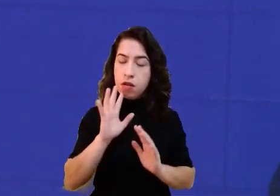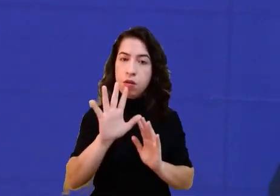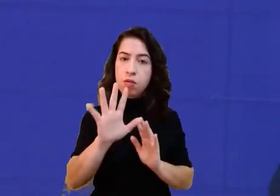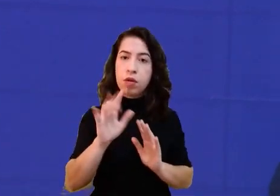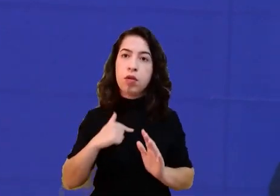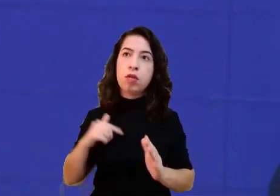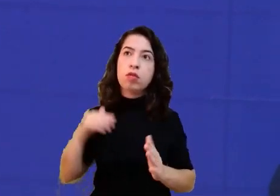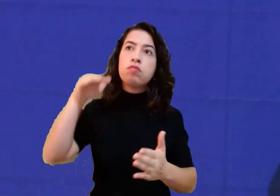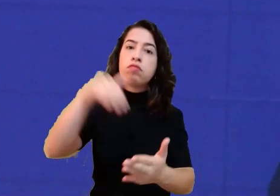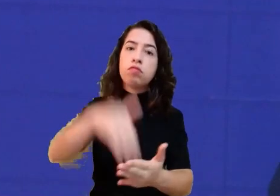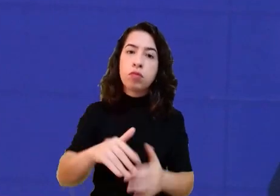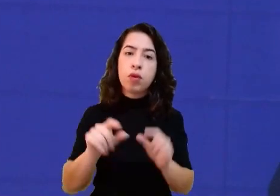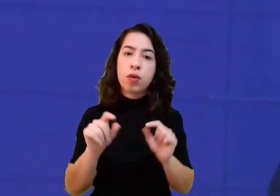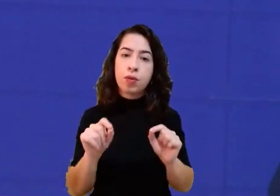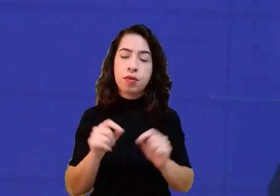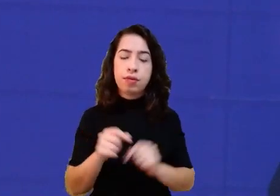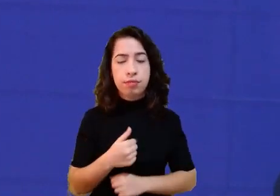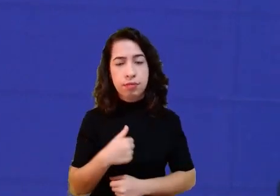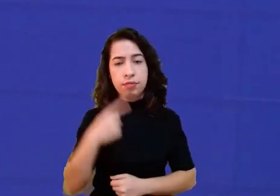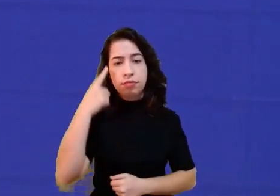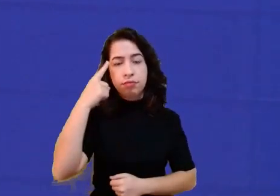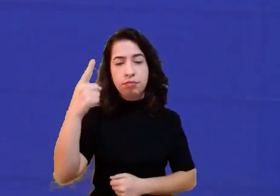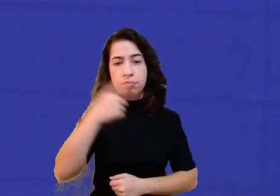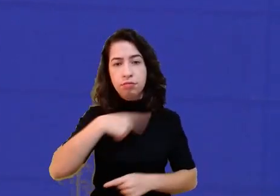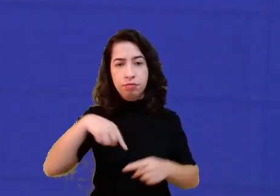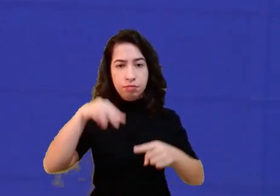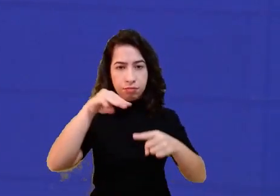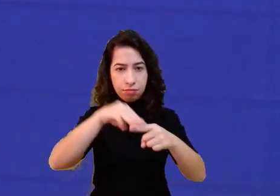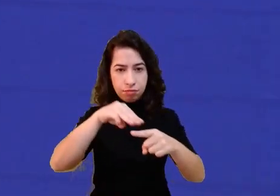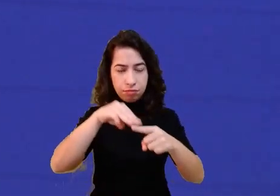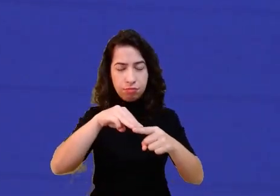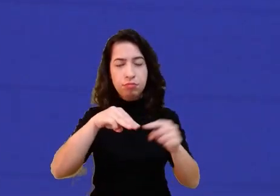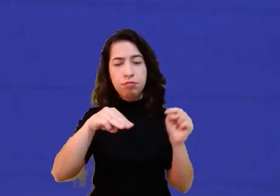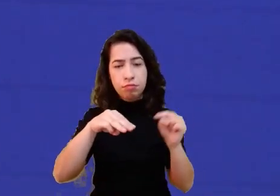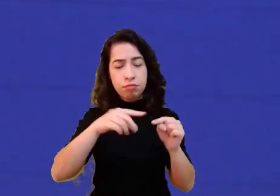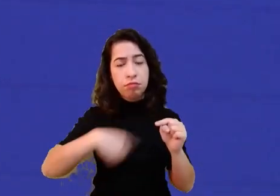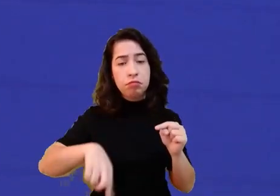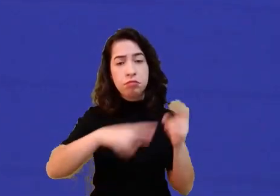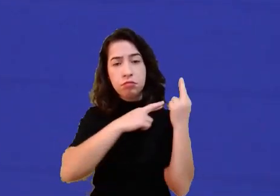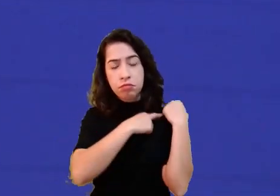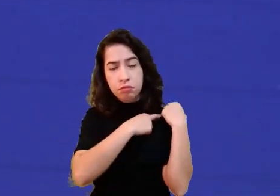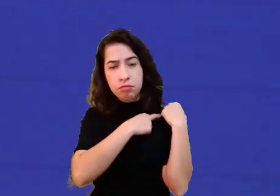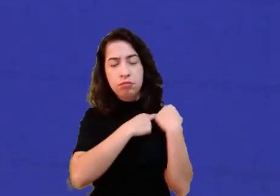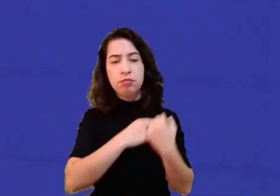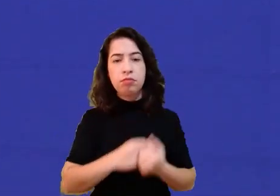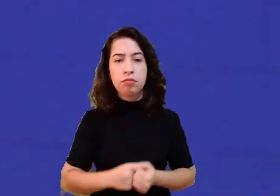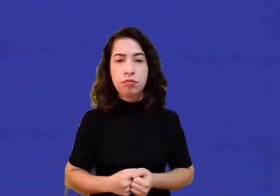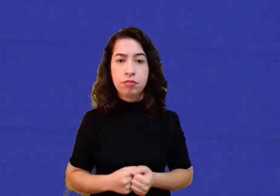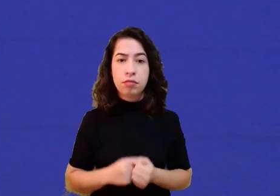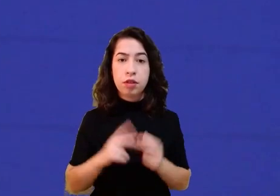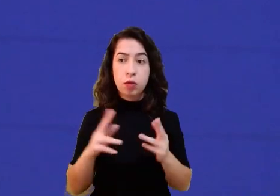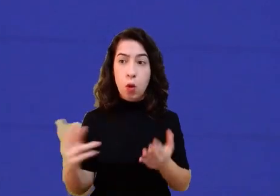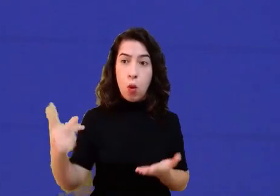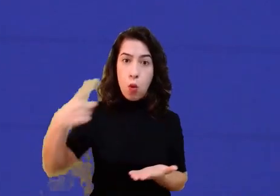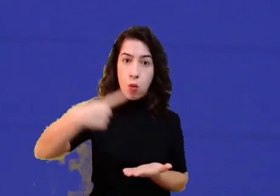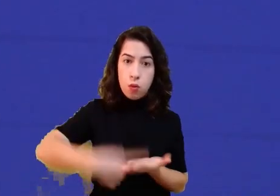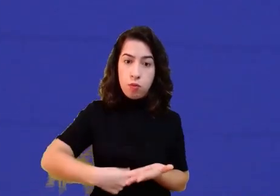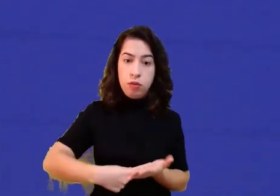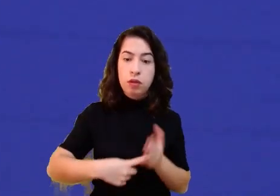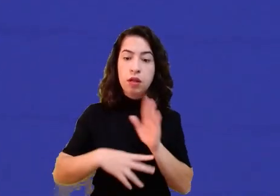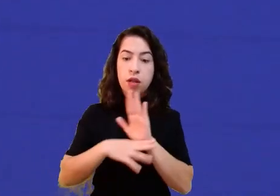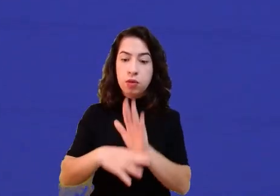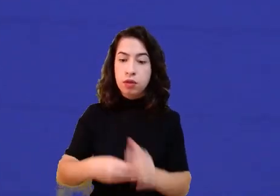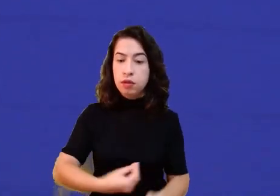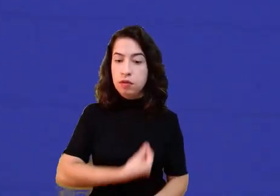that? And I will remember the goals that we have, the responsibility of calling commitment to renew